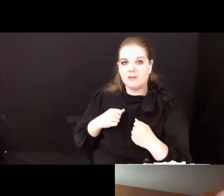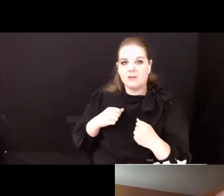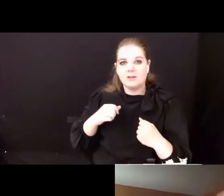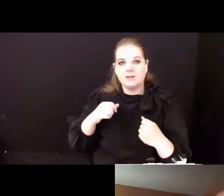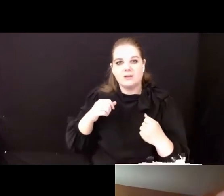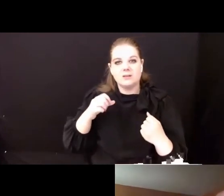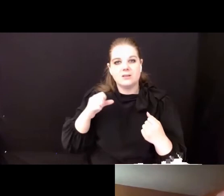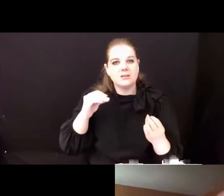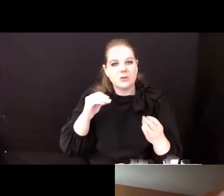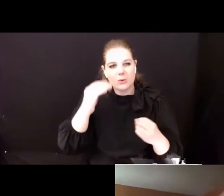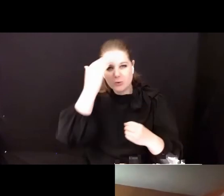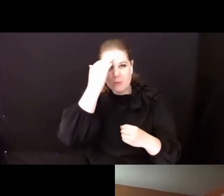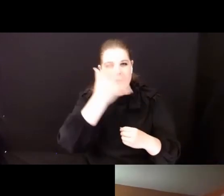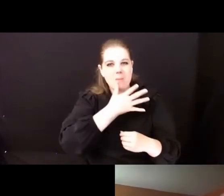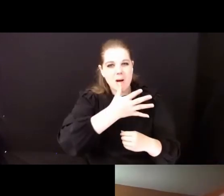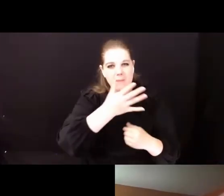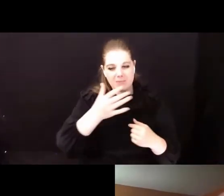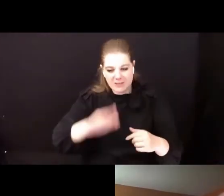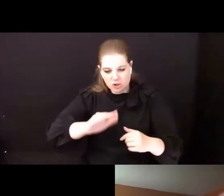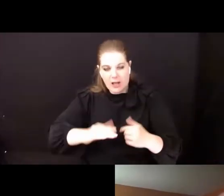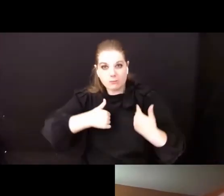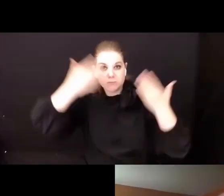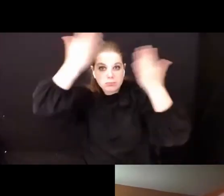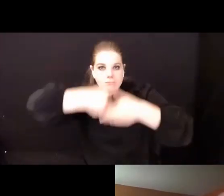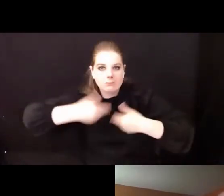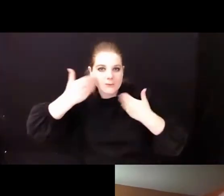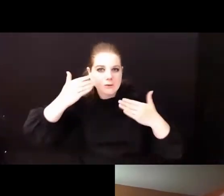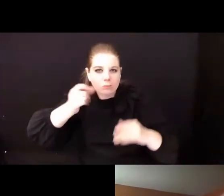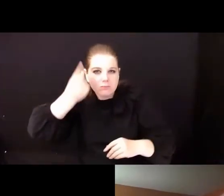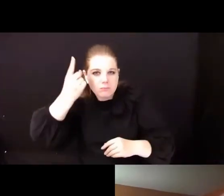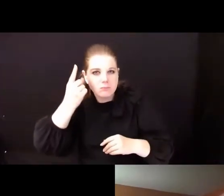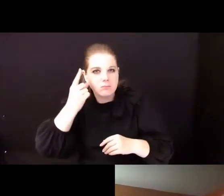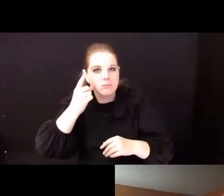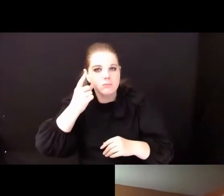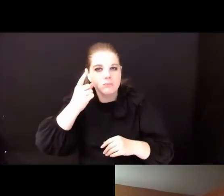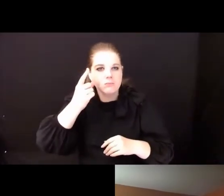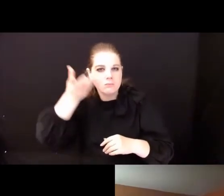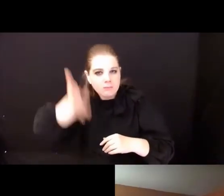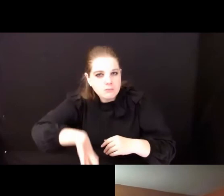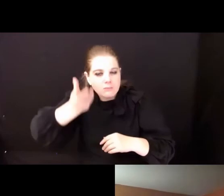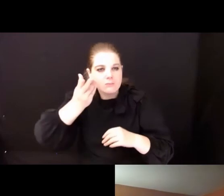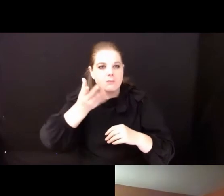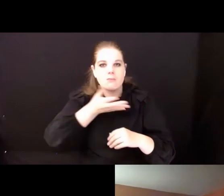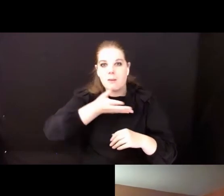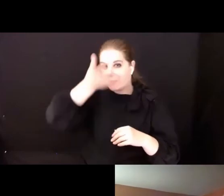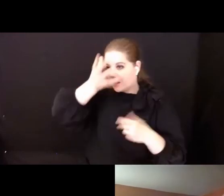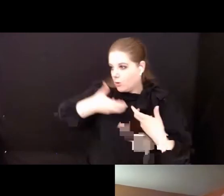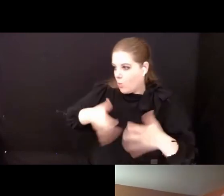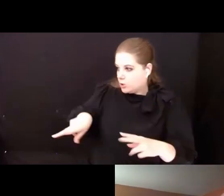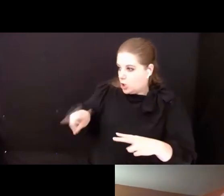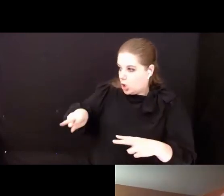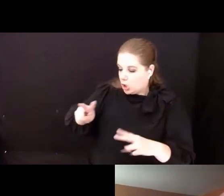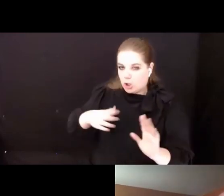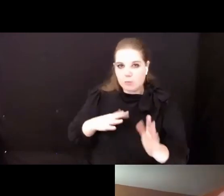don't talk about it and they don't even want me to look at it. So it must be something really,